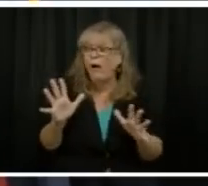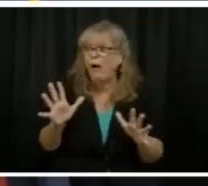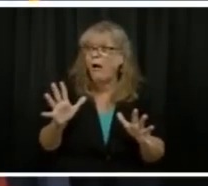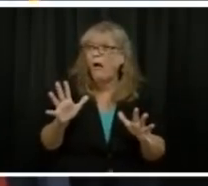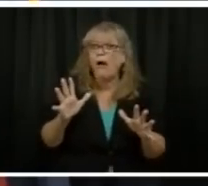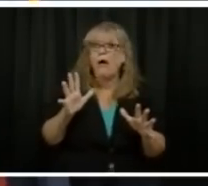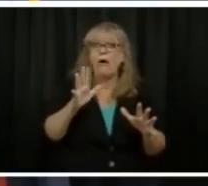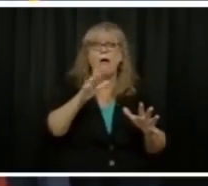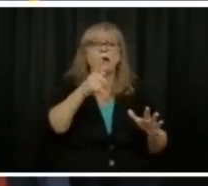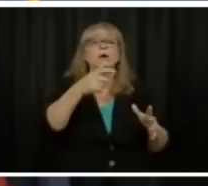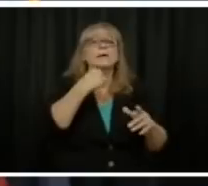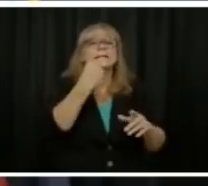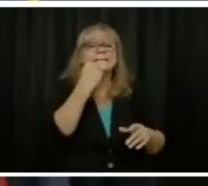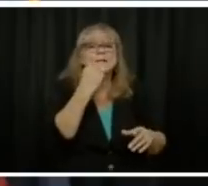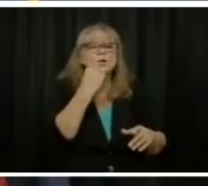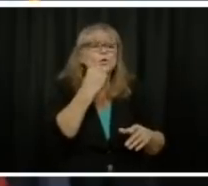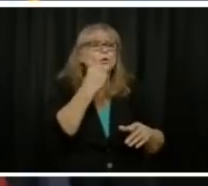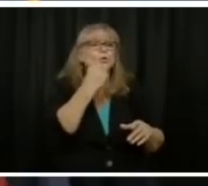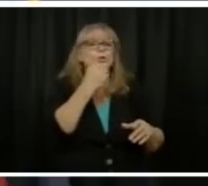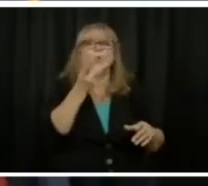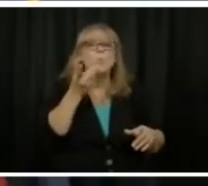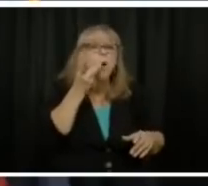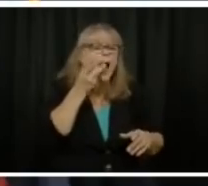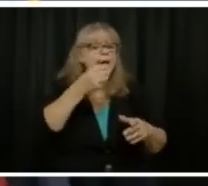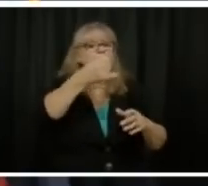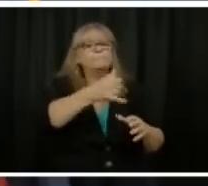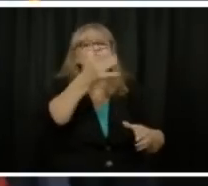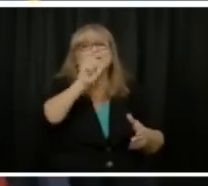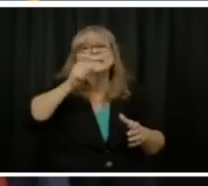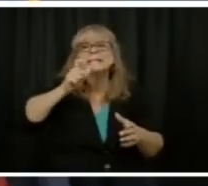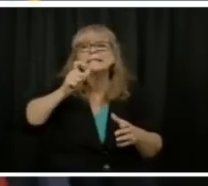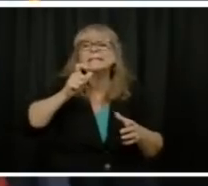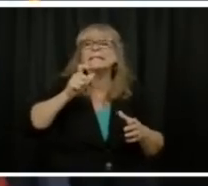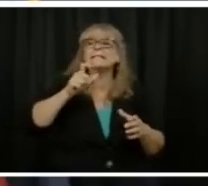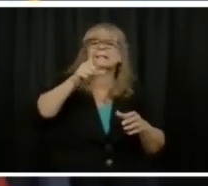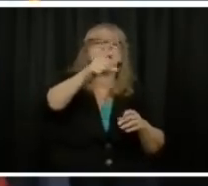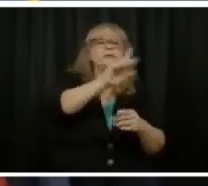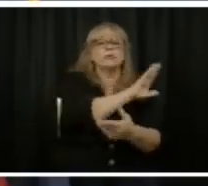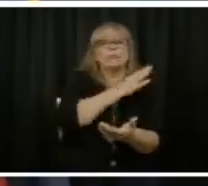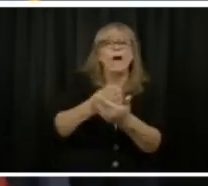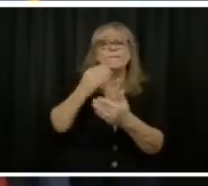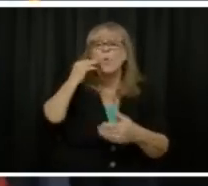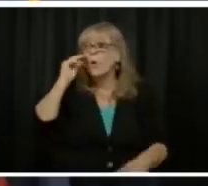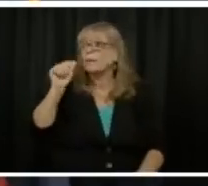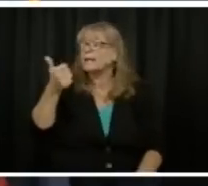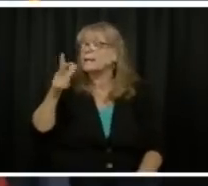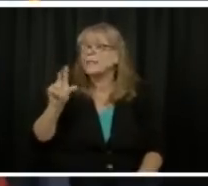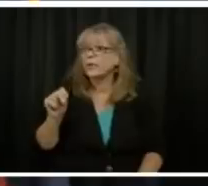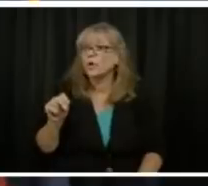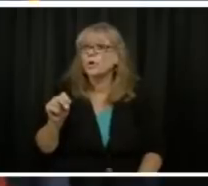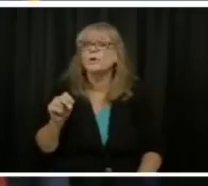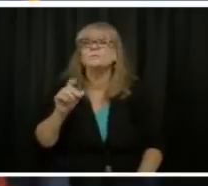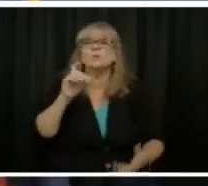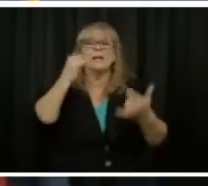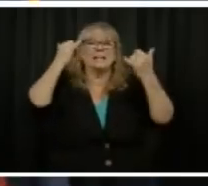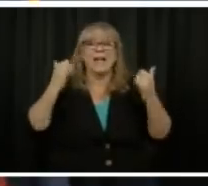drink with dinner, and maybe they're home at 10 or 10:30, but they're not there at 2 and they're not there at 10. So it's